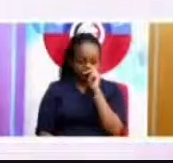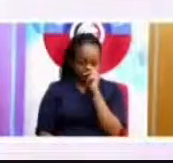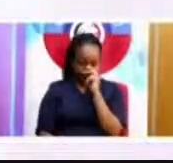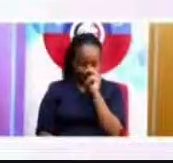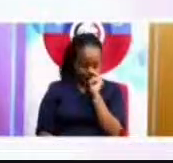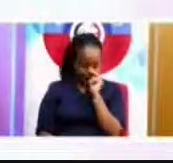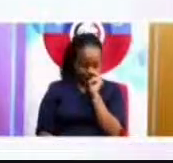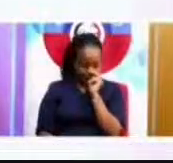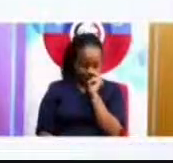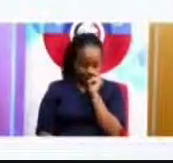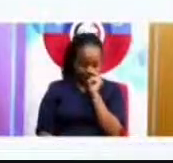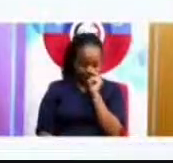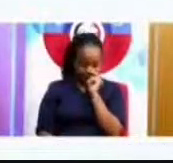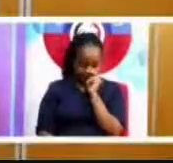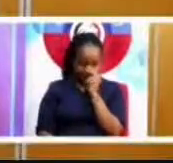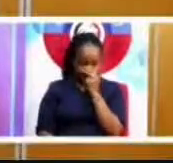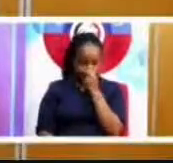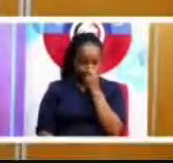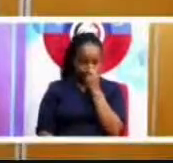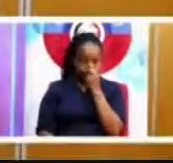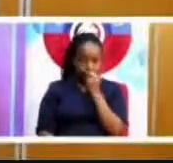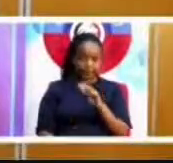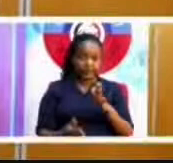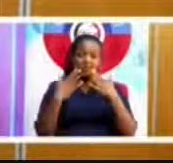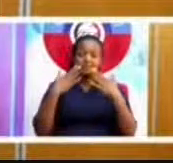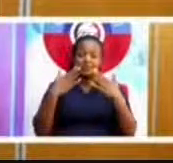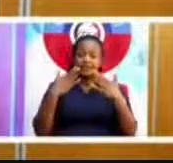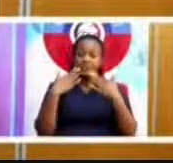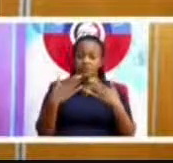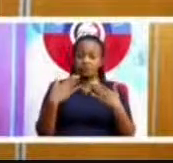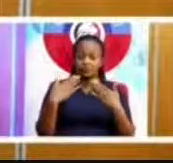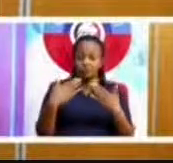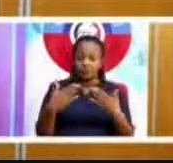much for the invitation. Thank you,